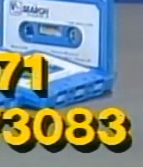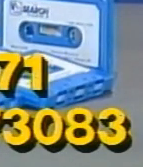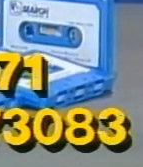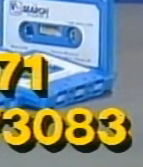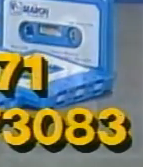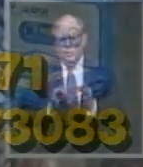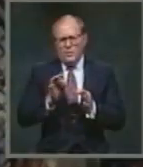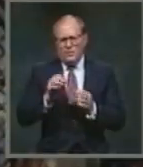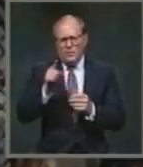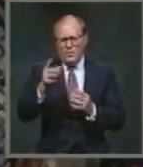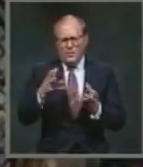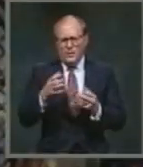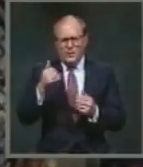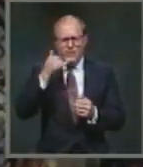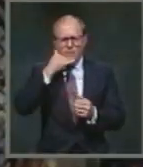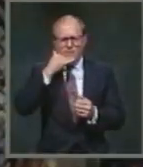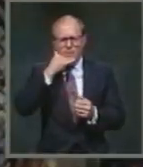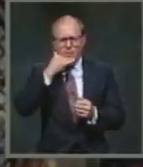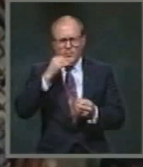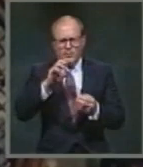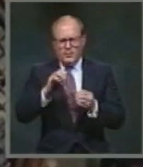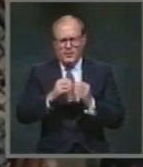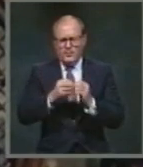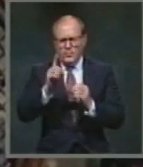73083. Our toll-free telephone number is